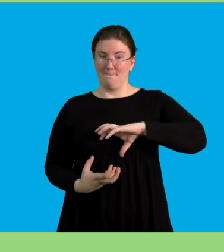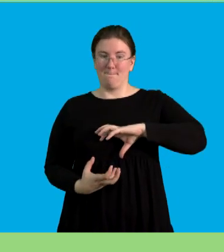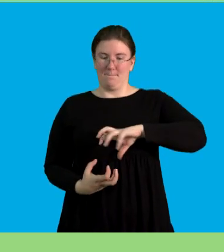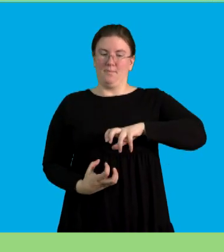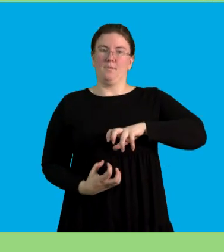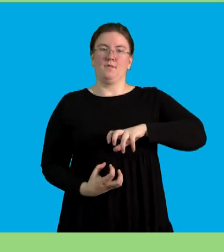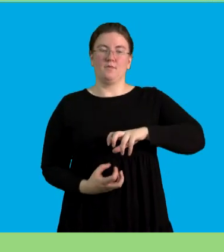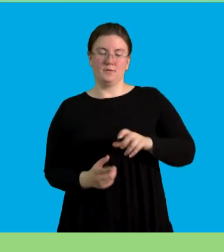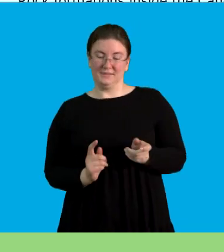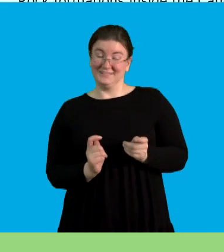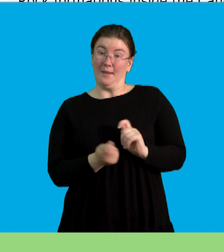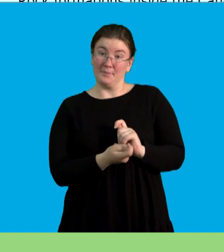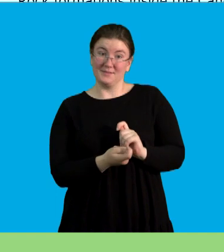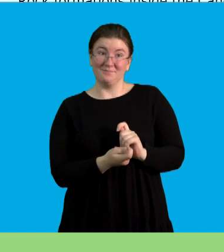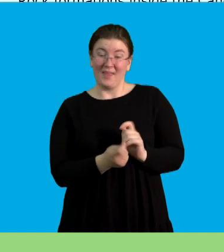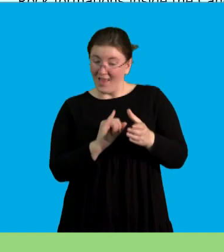individual organisms.